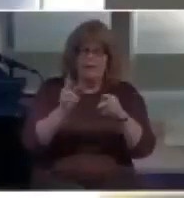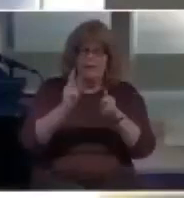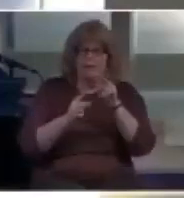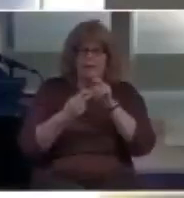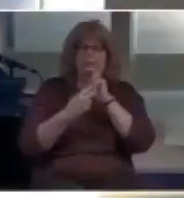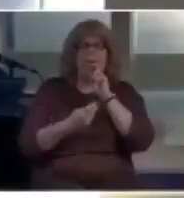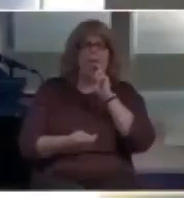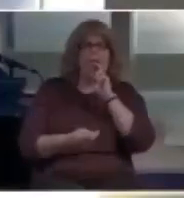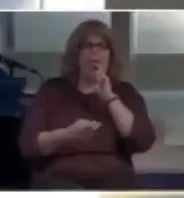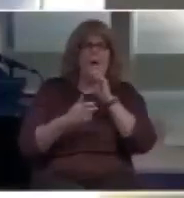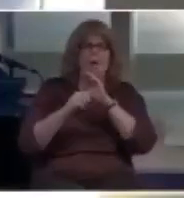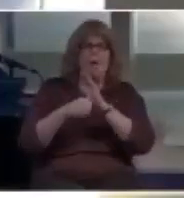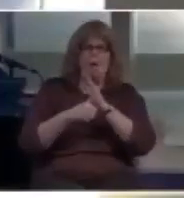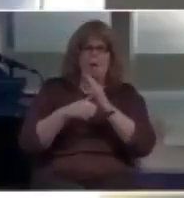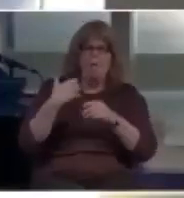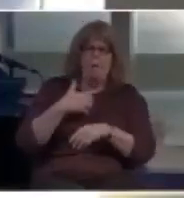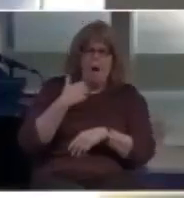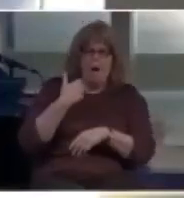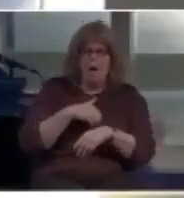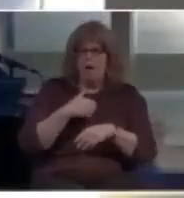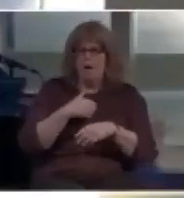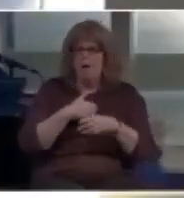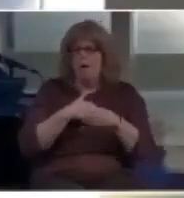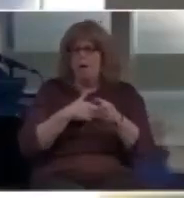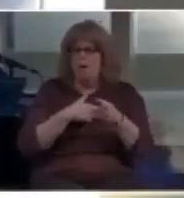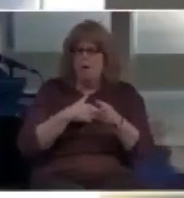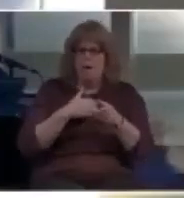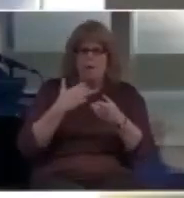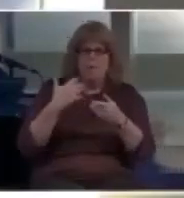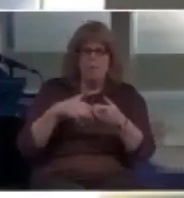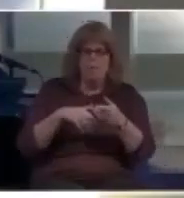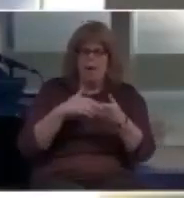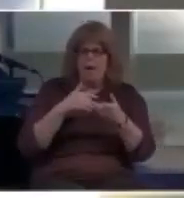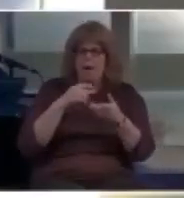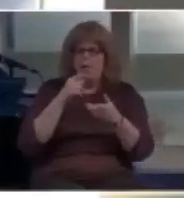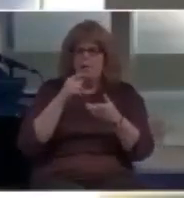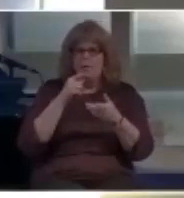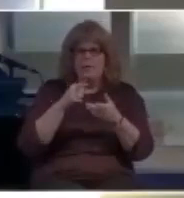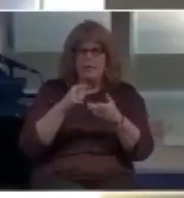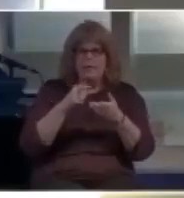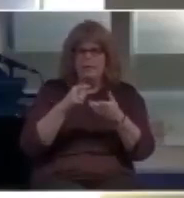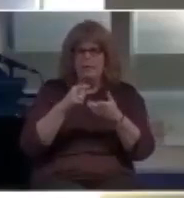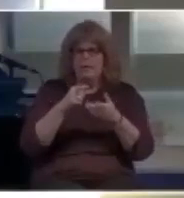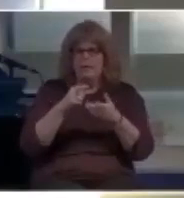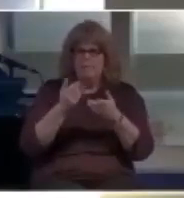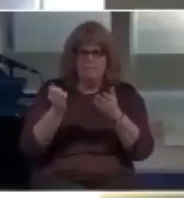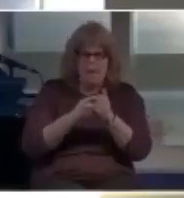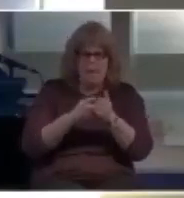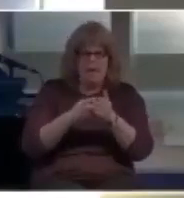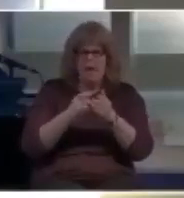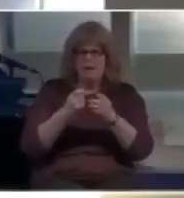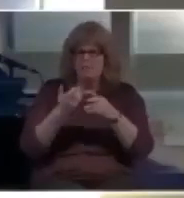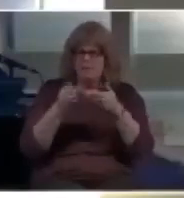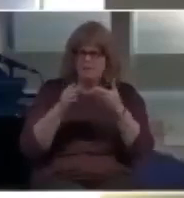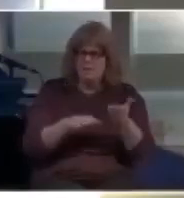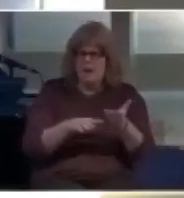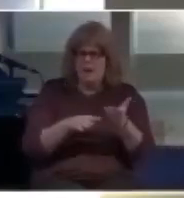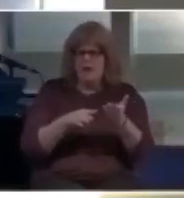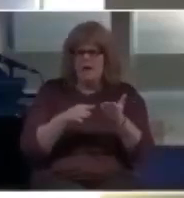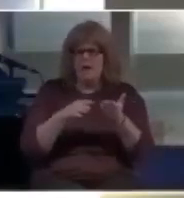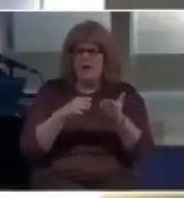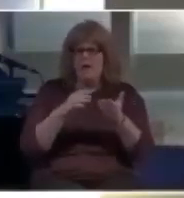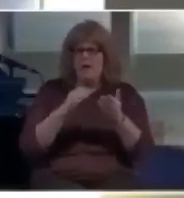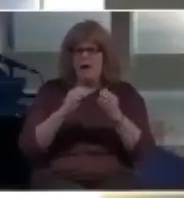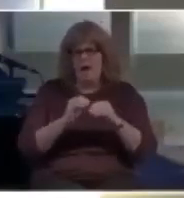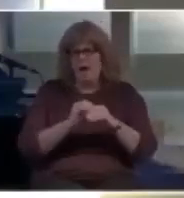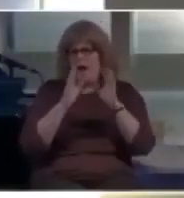are impressed with this guy. And they are impressed with the fact that he has come back from the dead, that he has